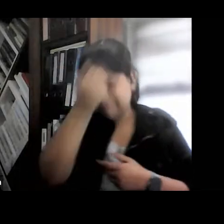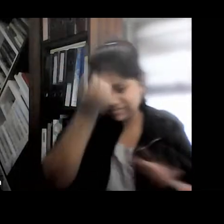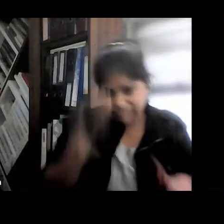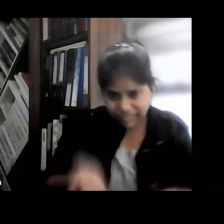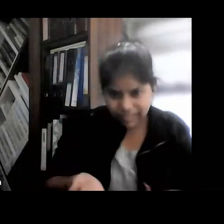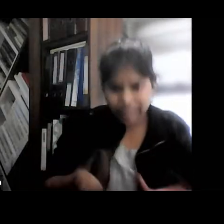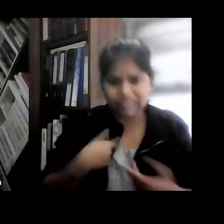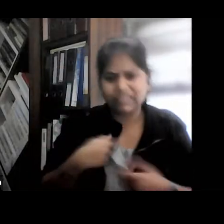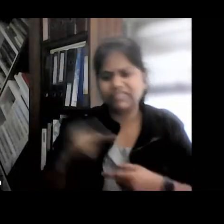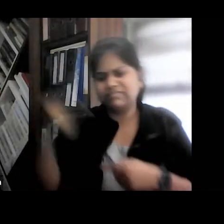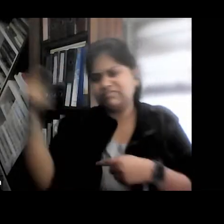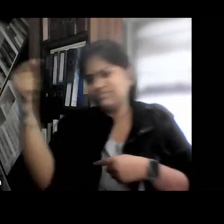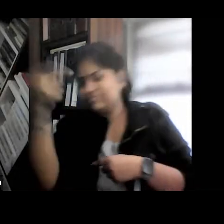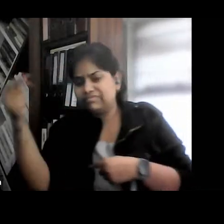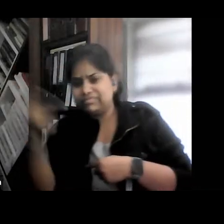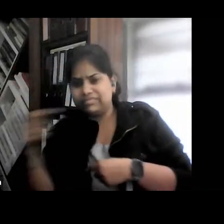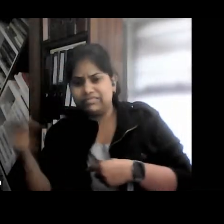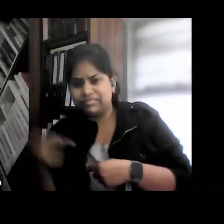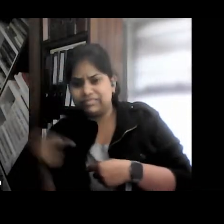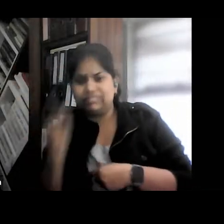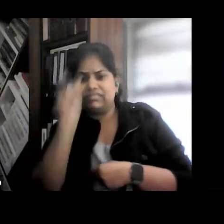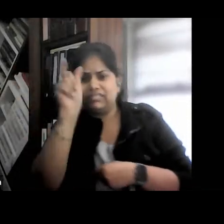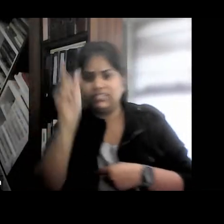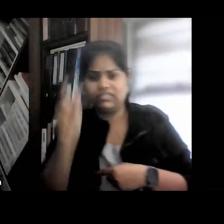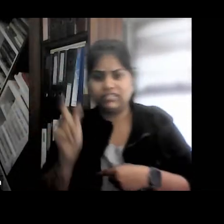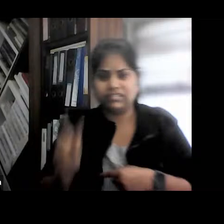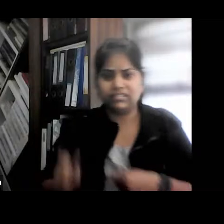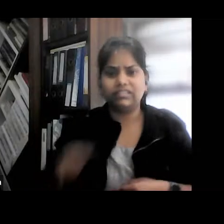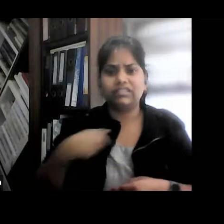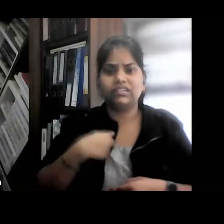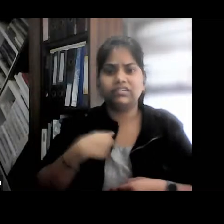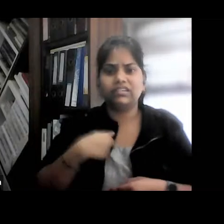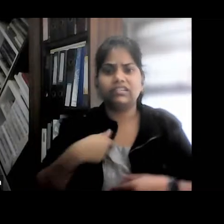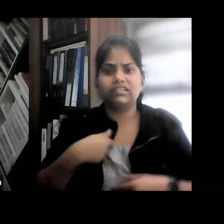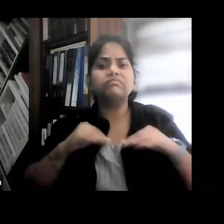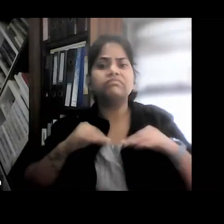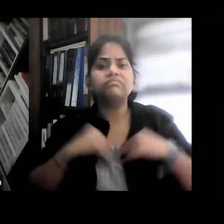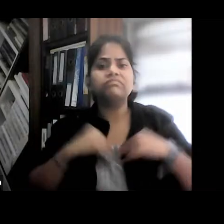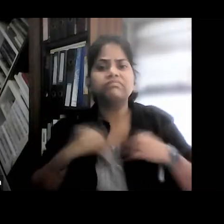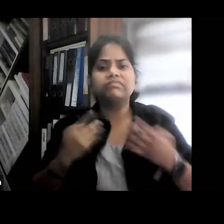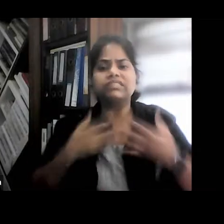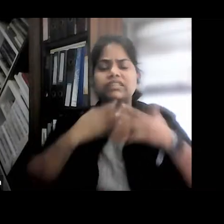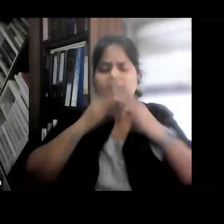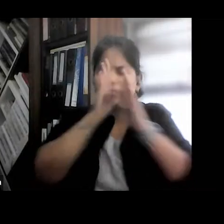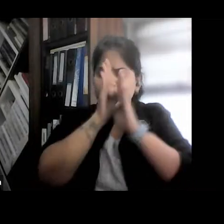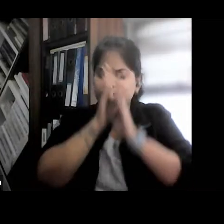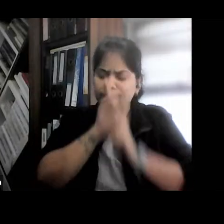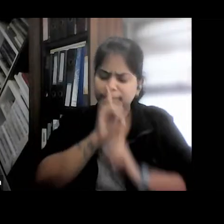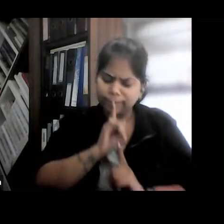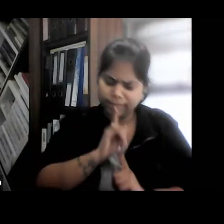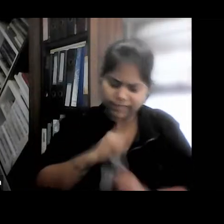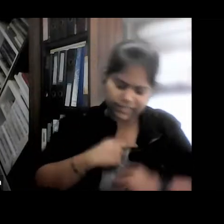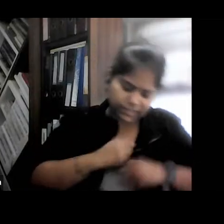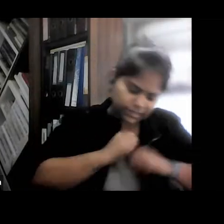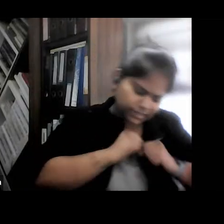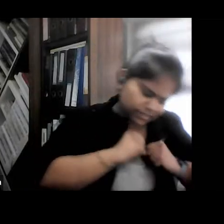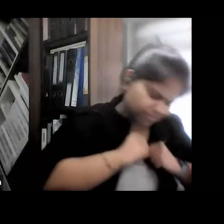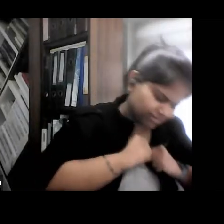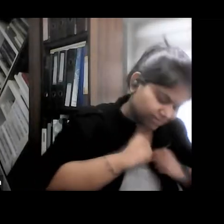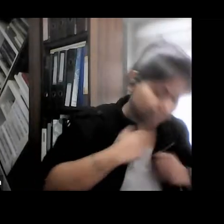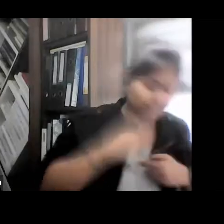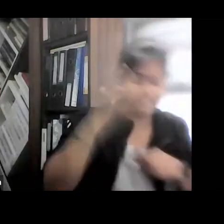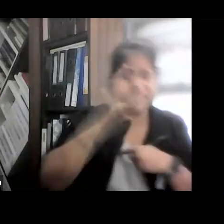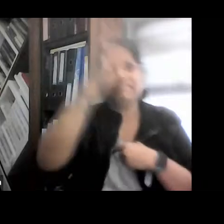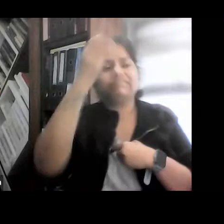human. I would hide my head in the quilt and cry silently at this bleak and miserable vision of my future."